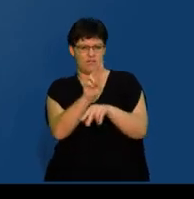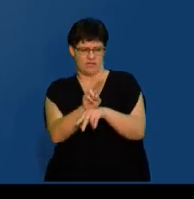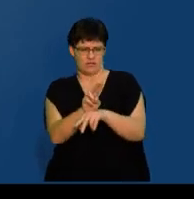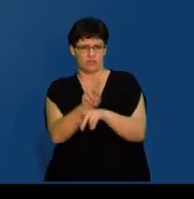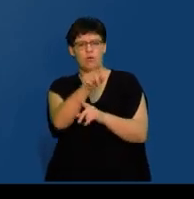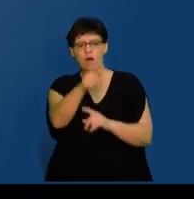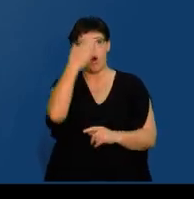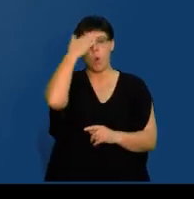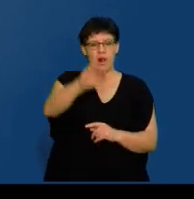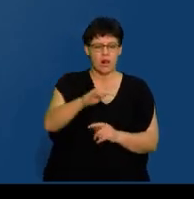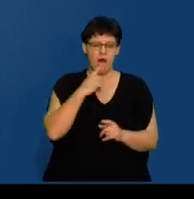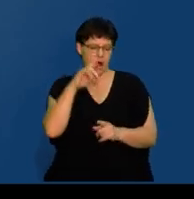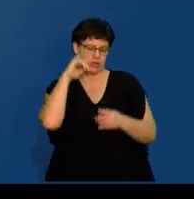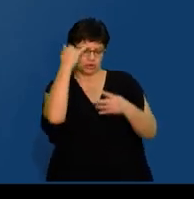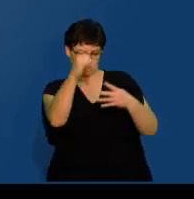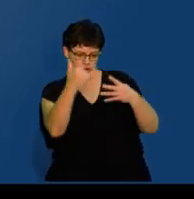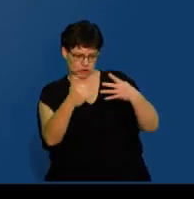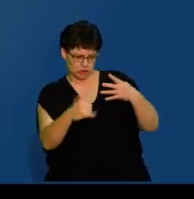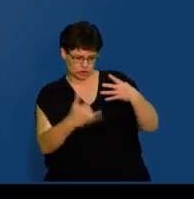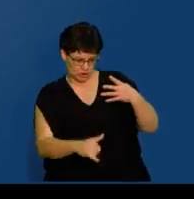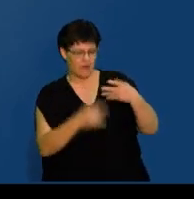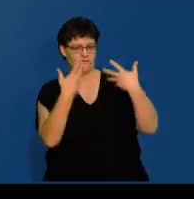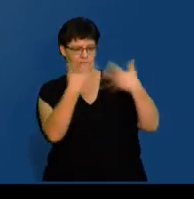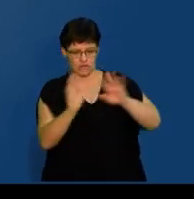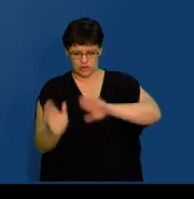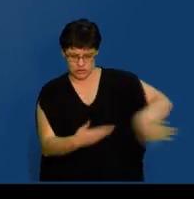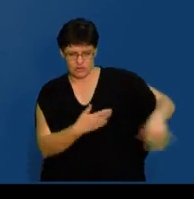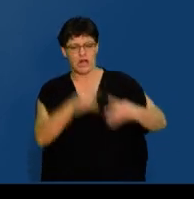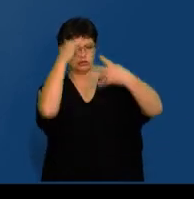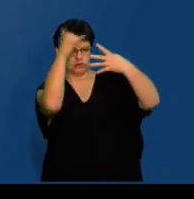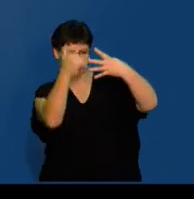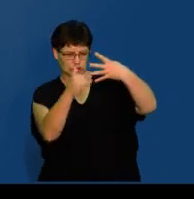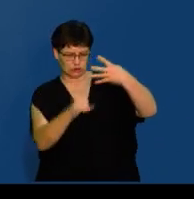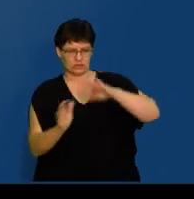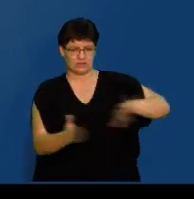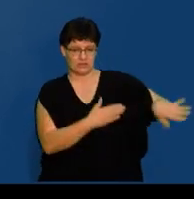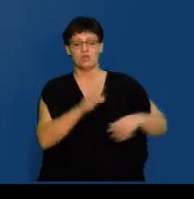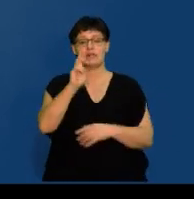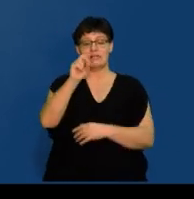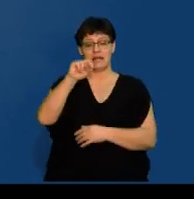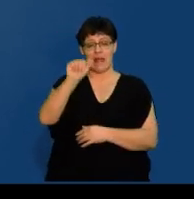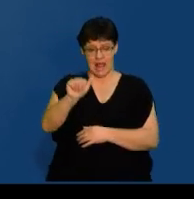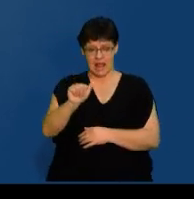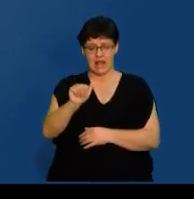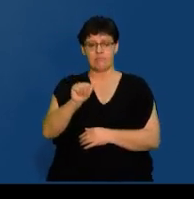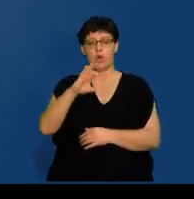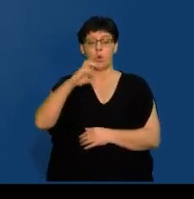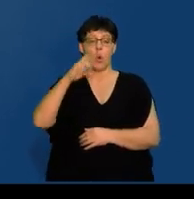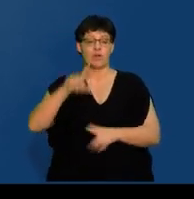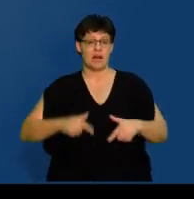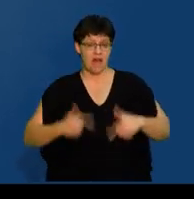so that you can do a quick checklist when you are preparing for this exam. So DNA, the code of life, consists of the